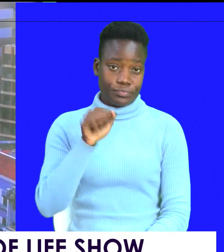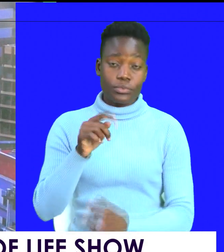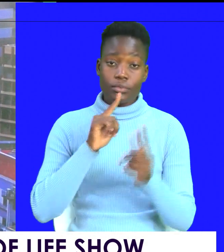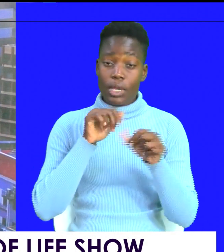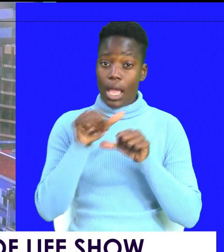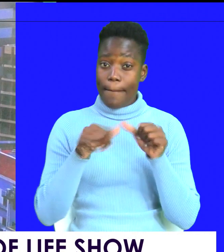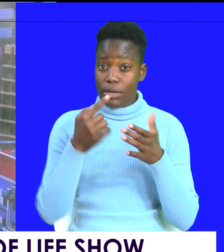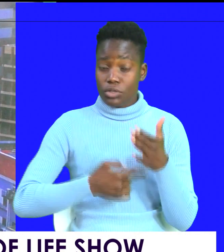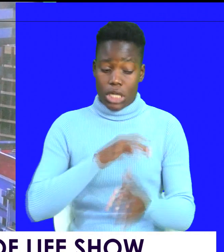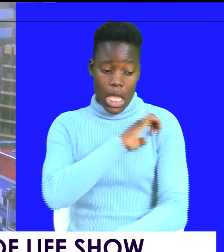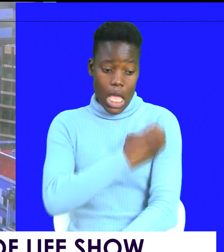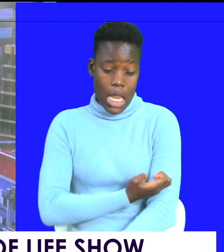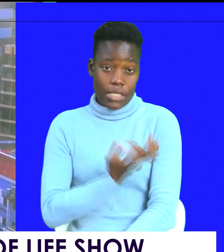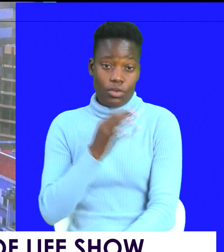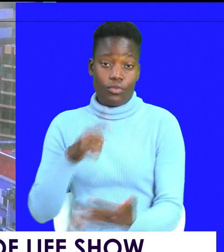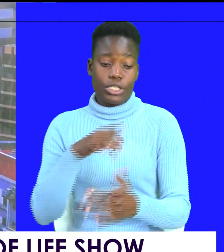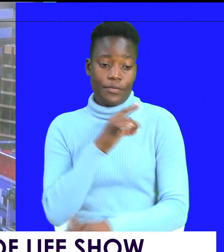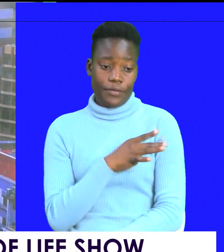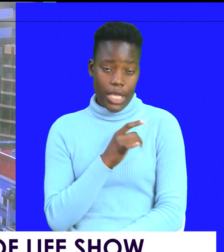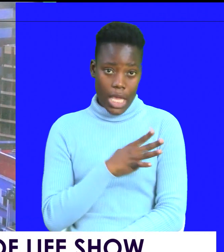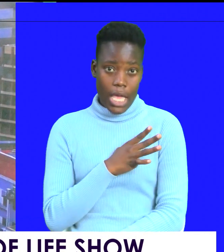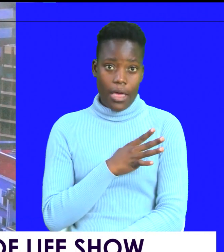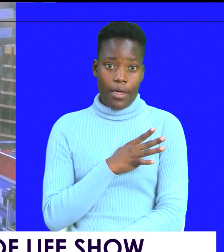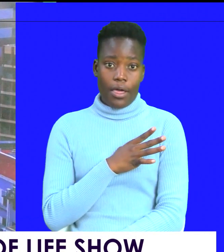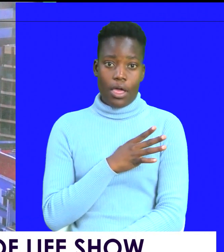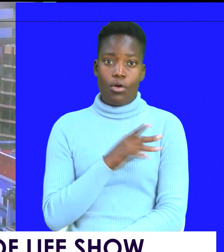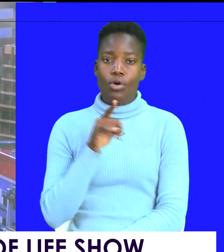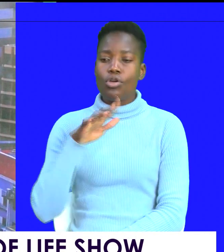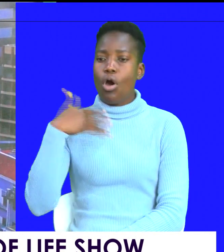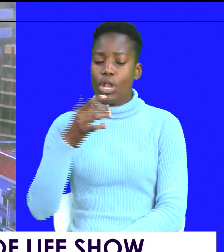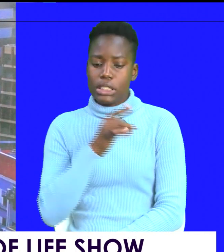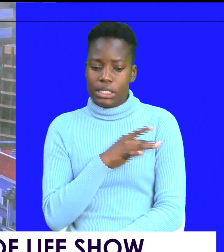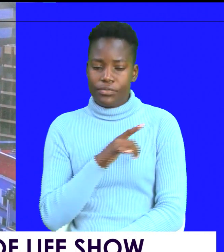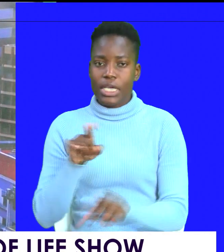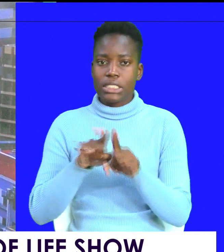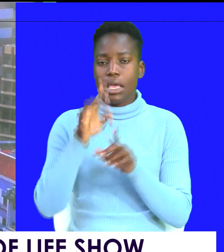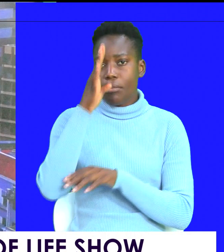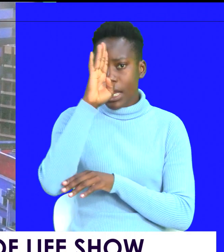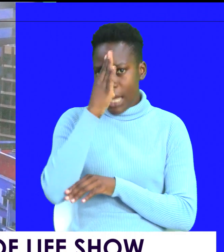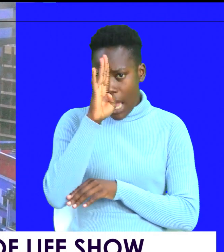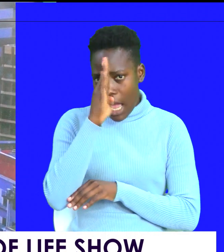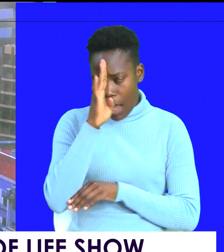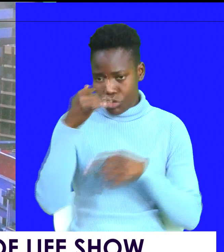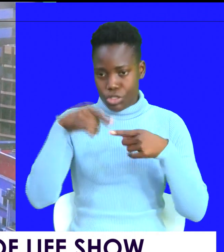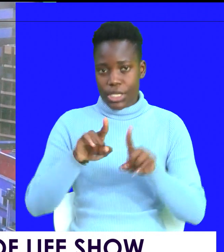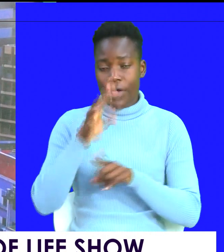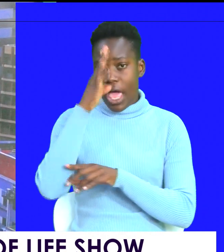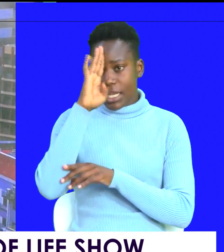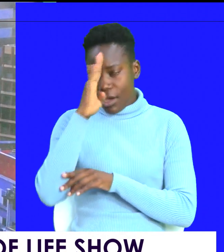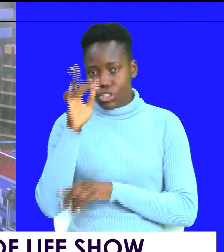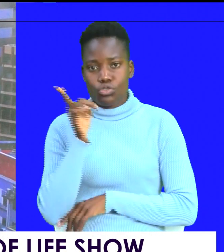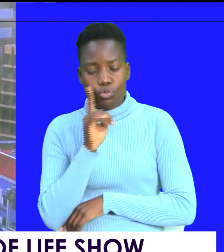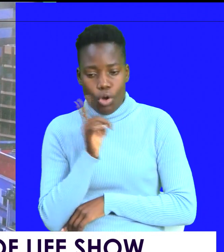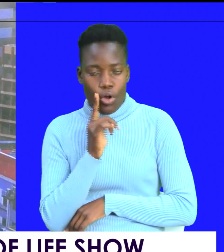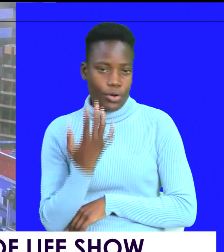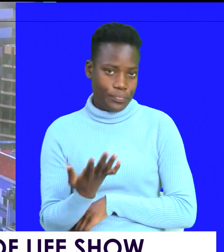talking about energies of fear. You are moving in fear and a lot of doubt, doubting you, doubting tomorrow.